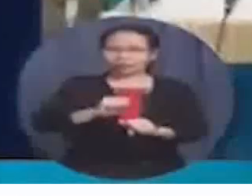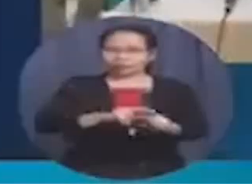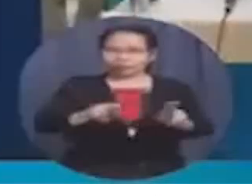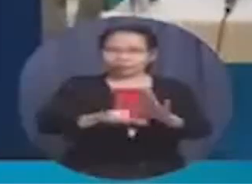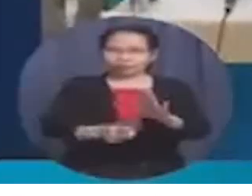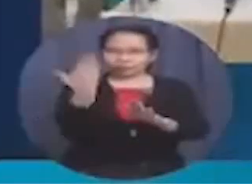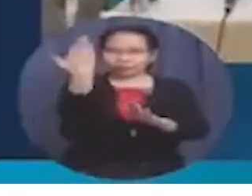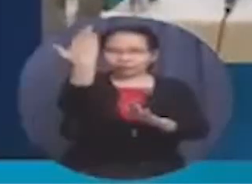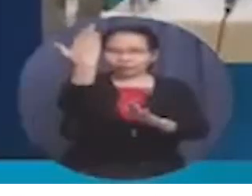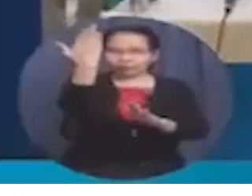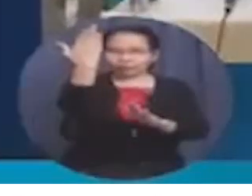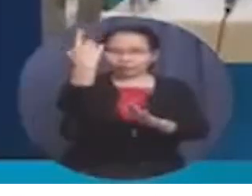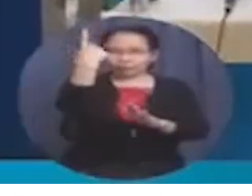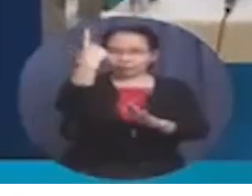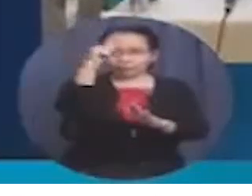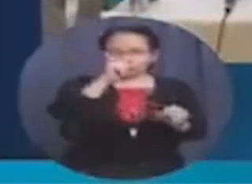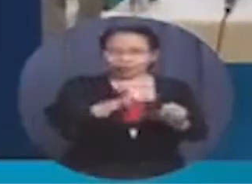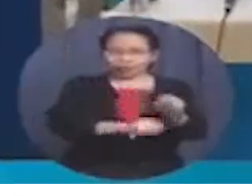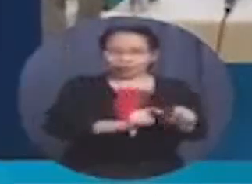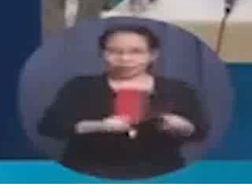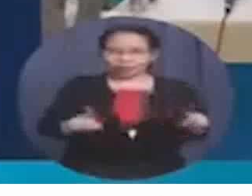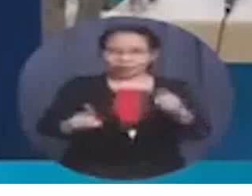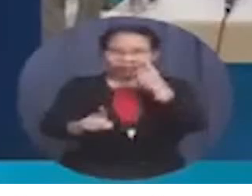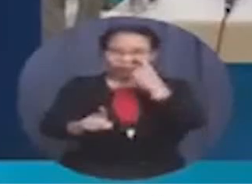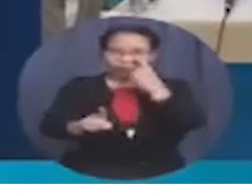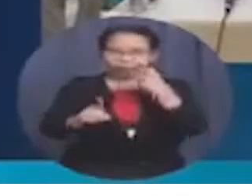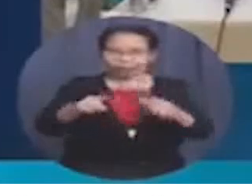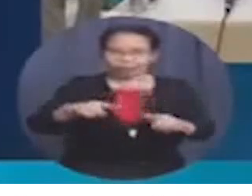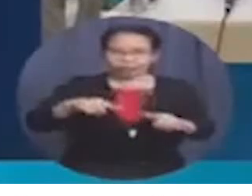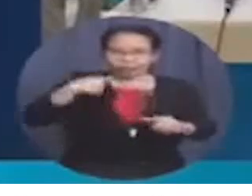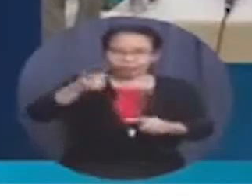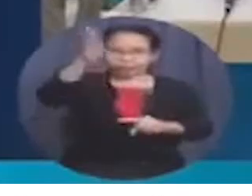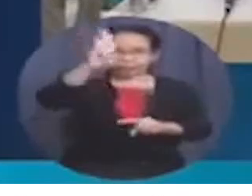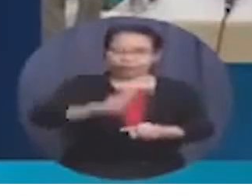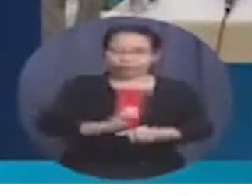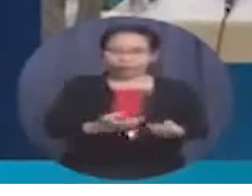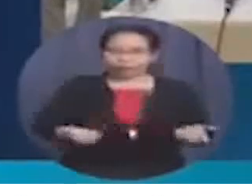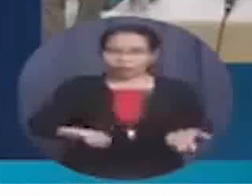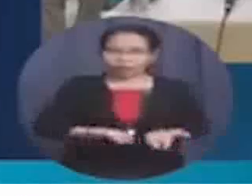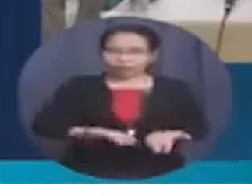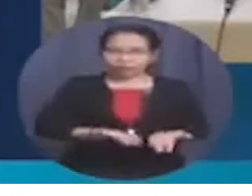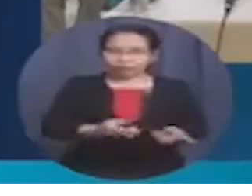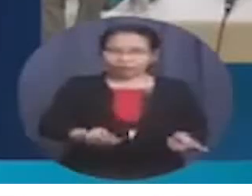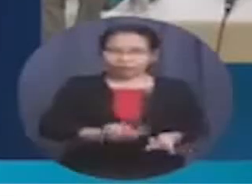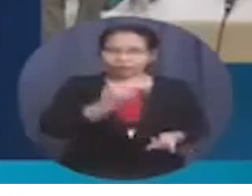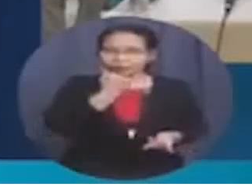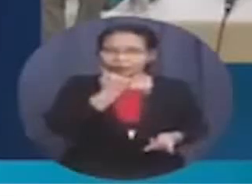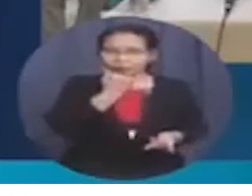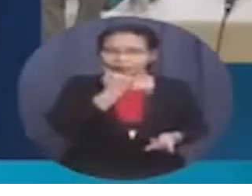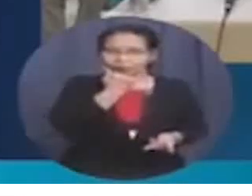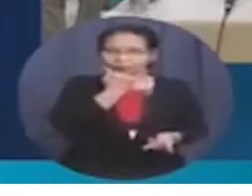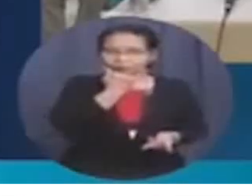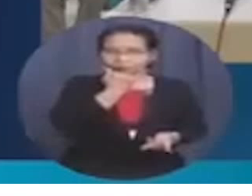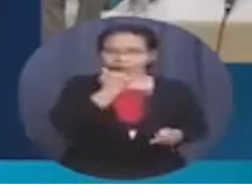unless He is forced to do so. But to say that God is everywhere is a